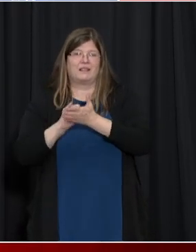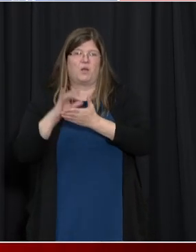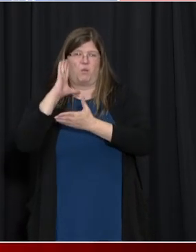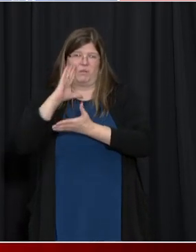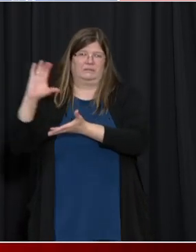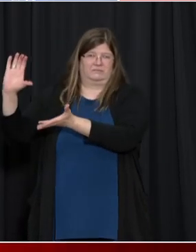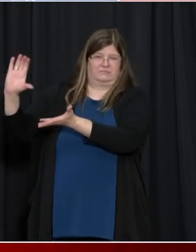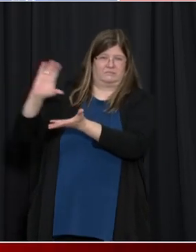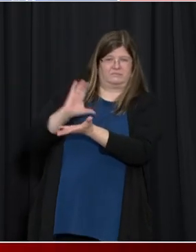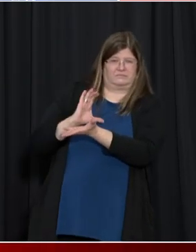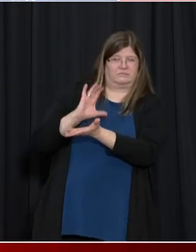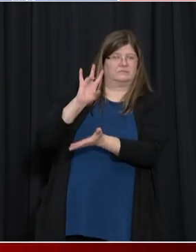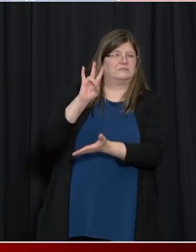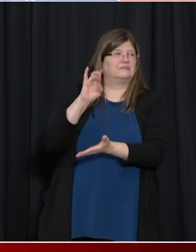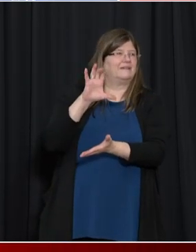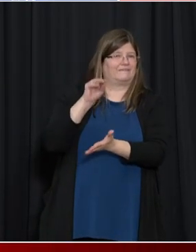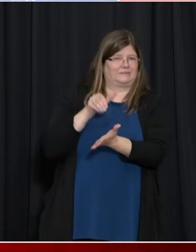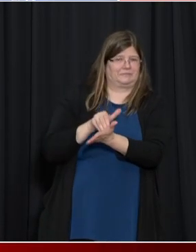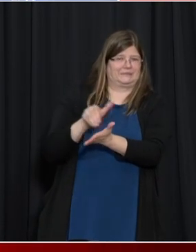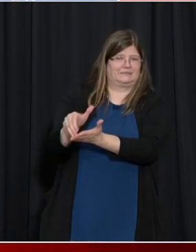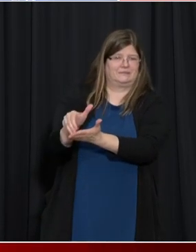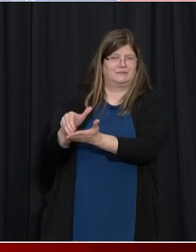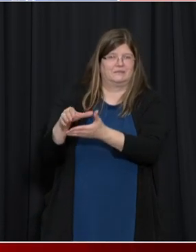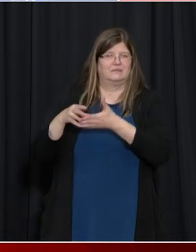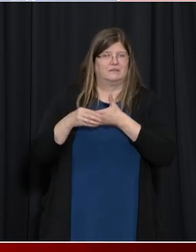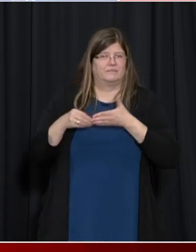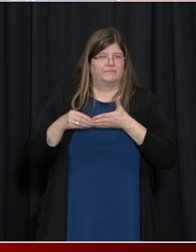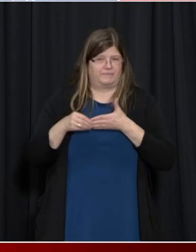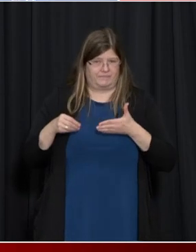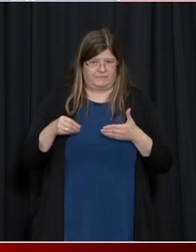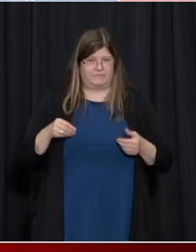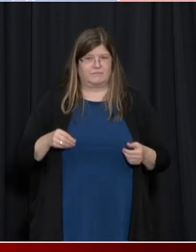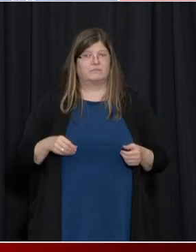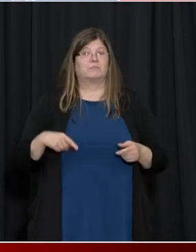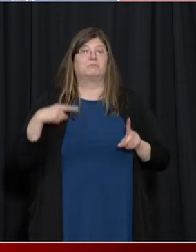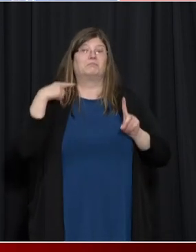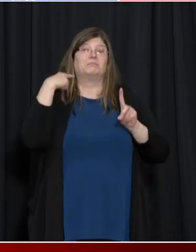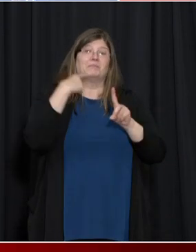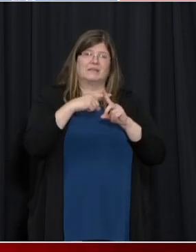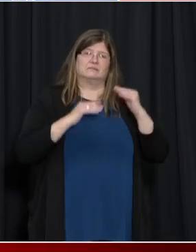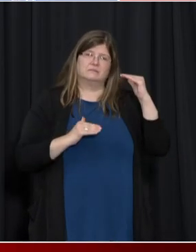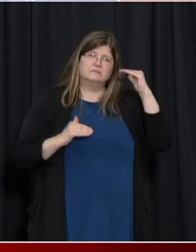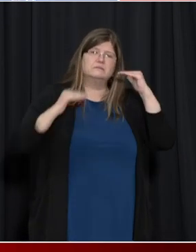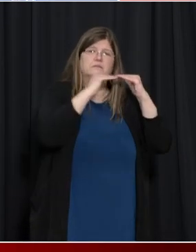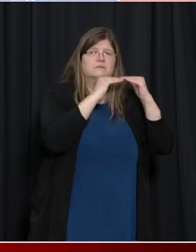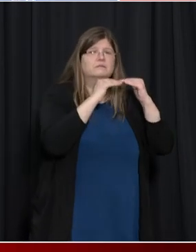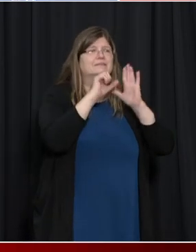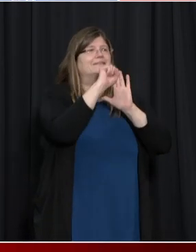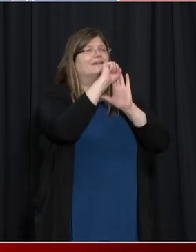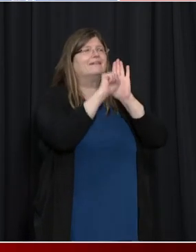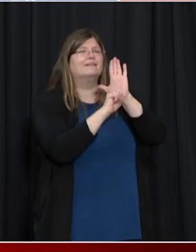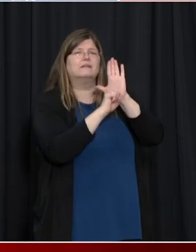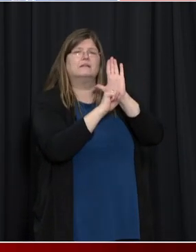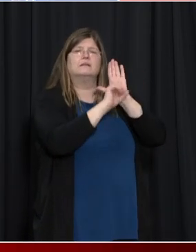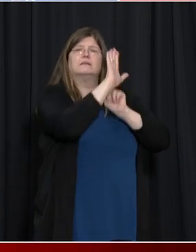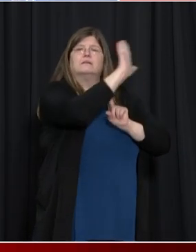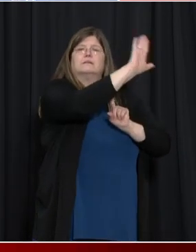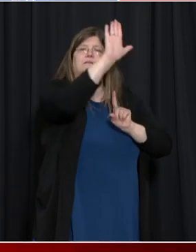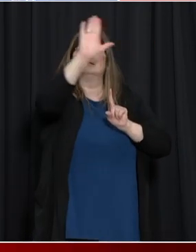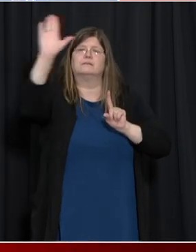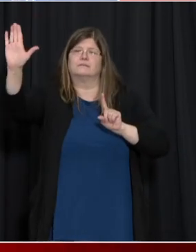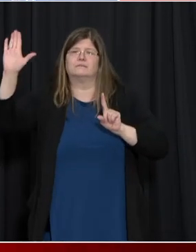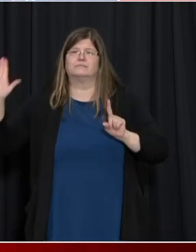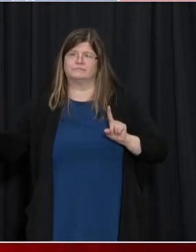as well as make sure that we get state-level funding and any other funding that goes to states